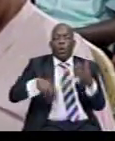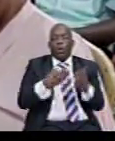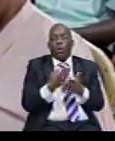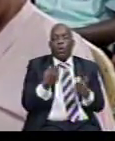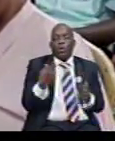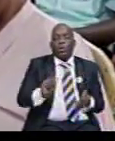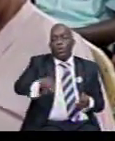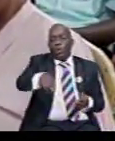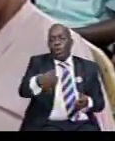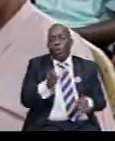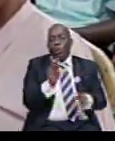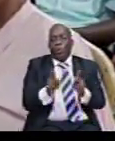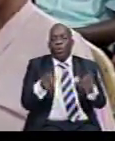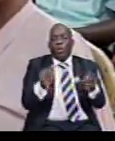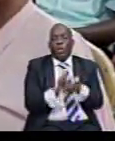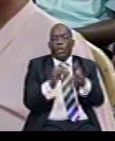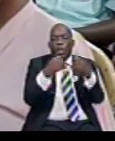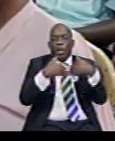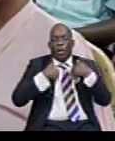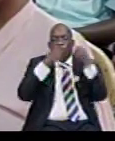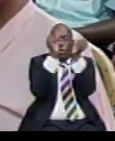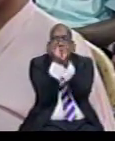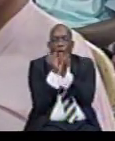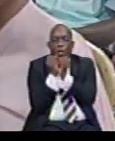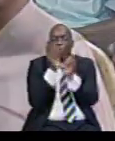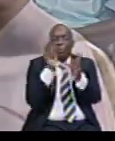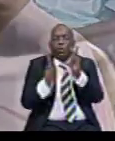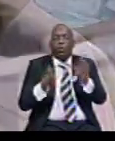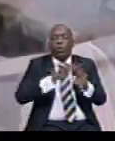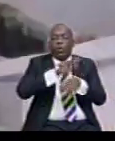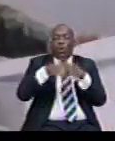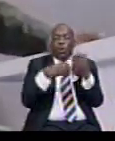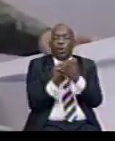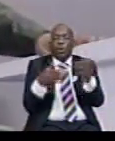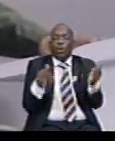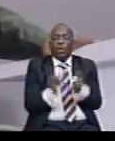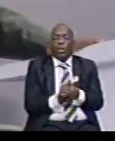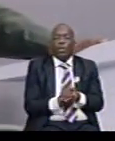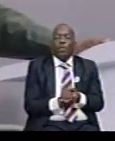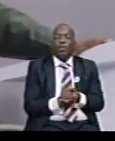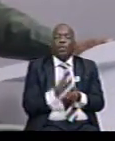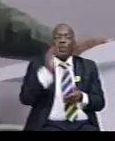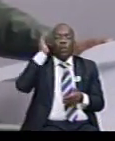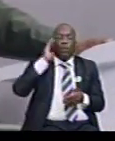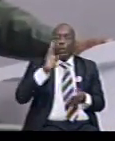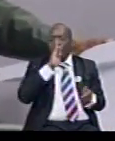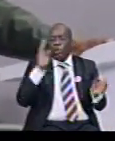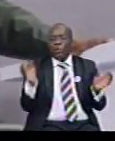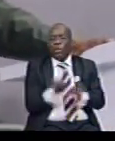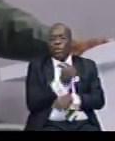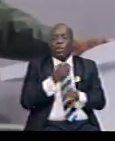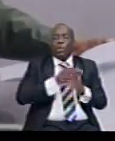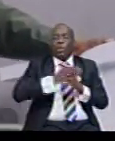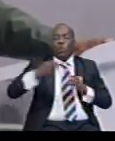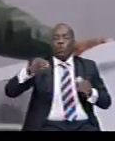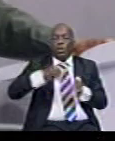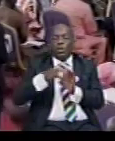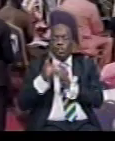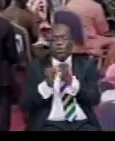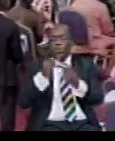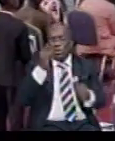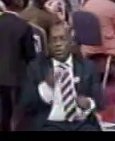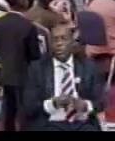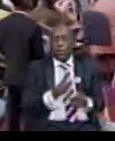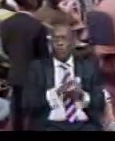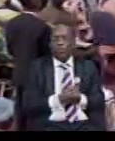tied people down, all that, everything will be taken out of their lives in Jesus'